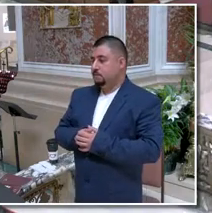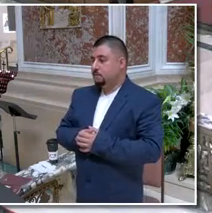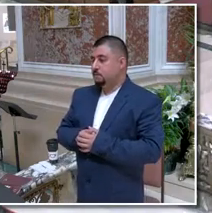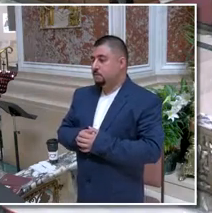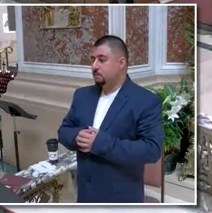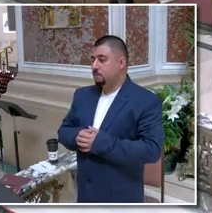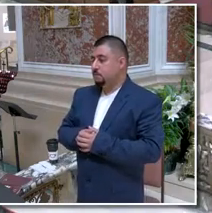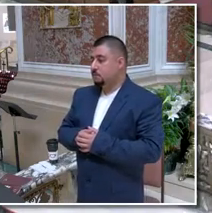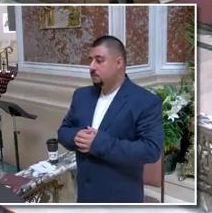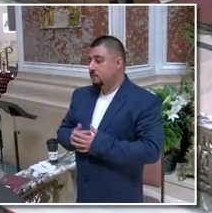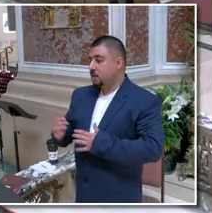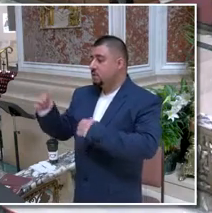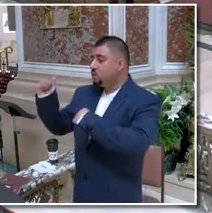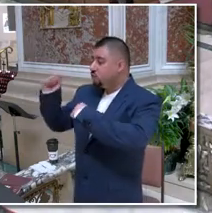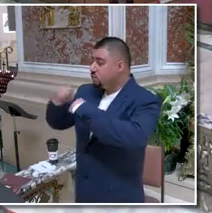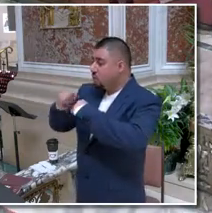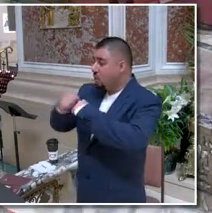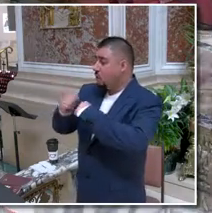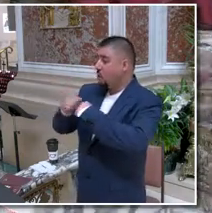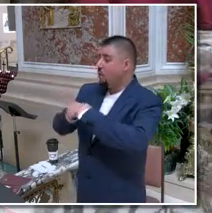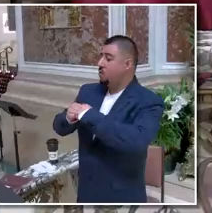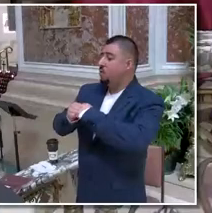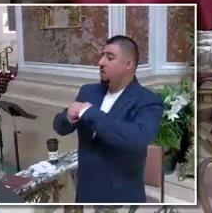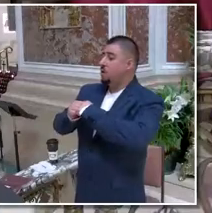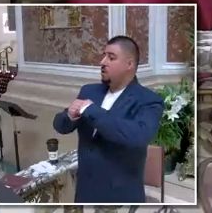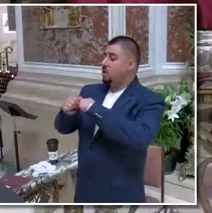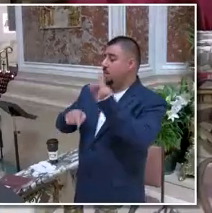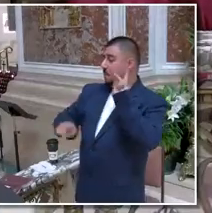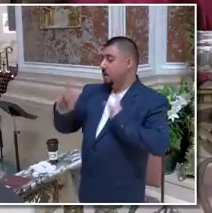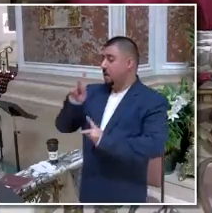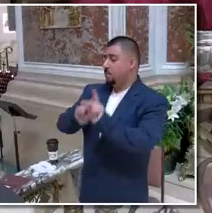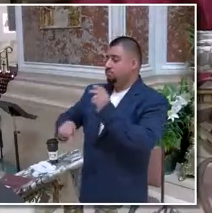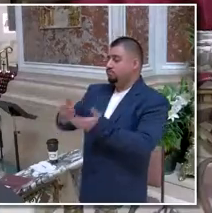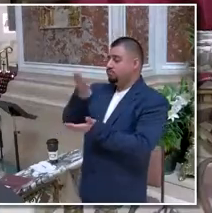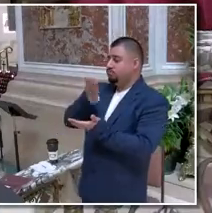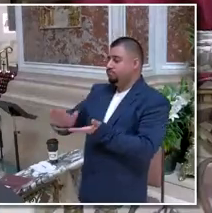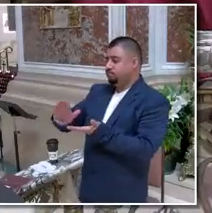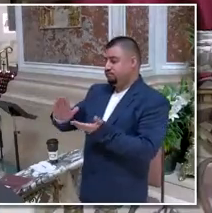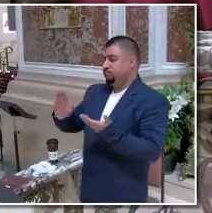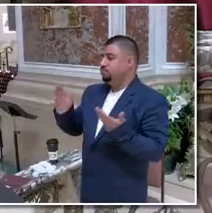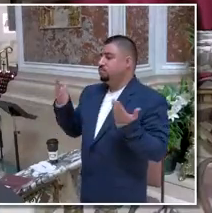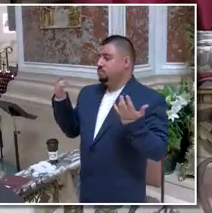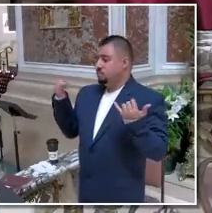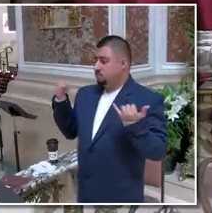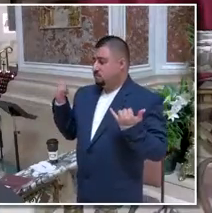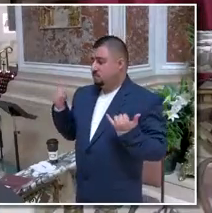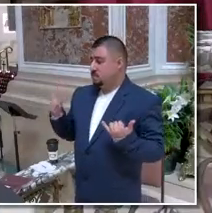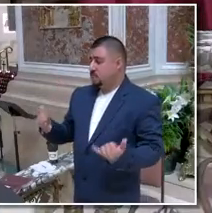which the builders rejected.